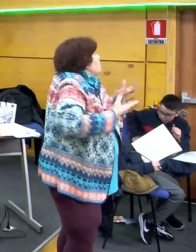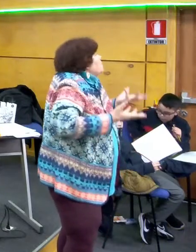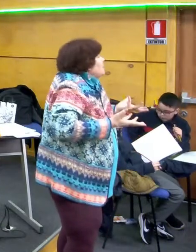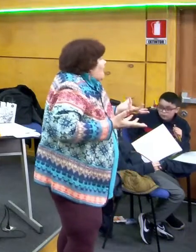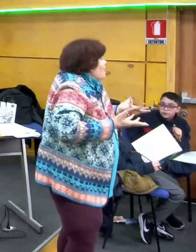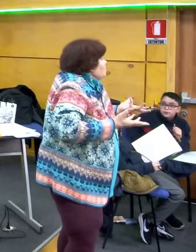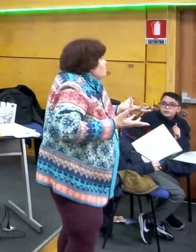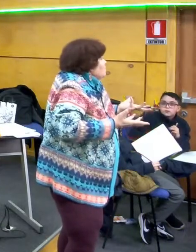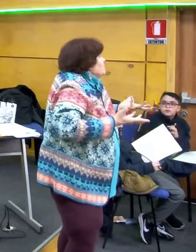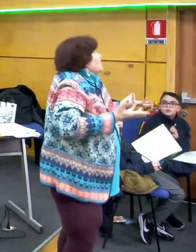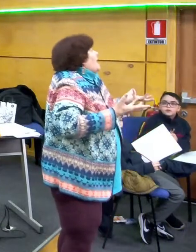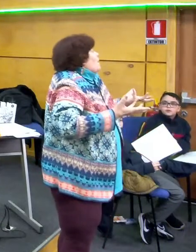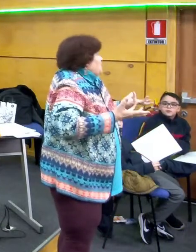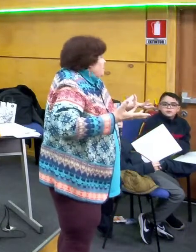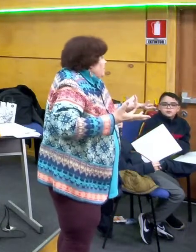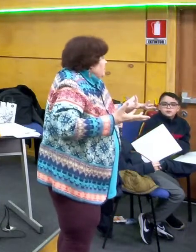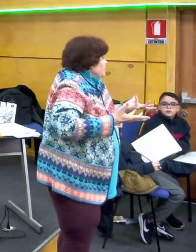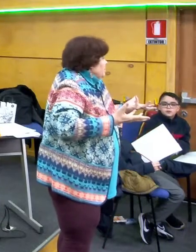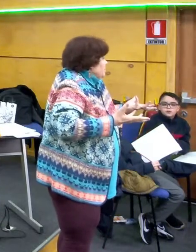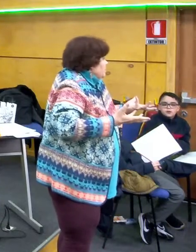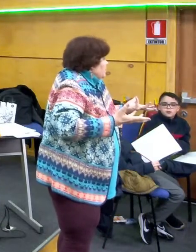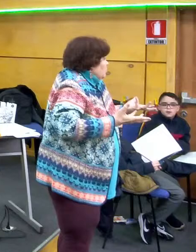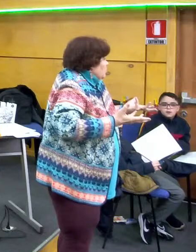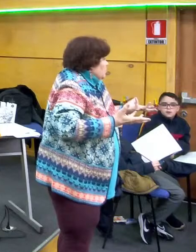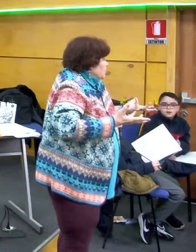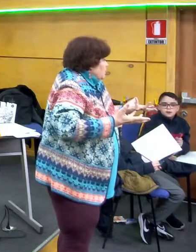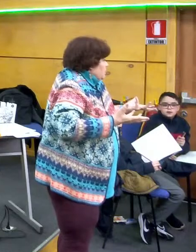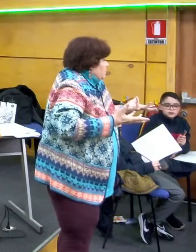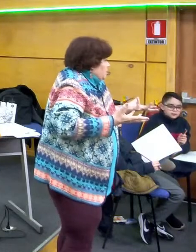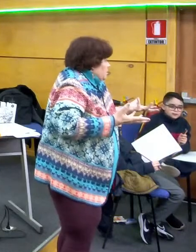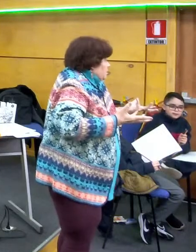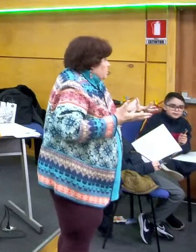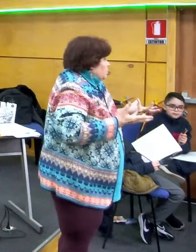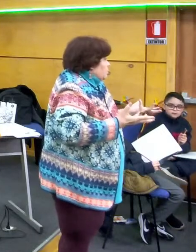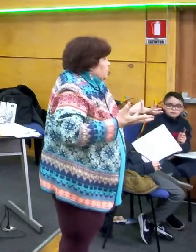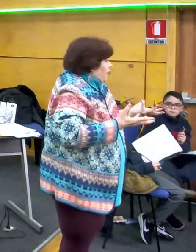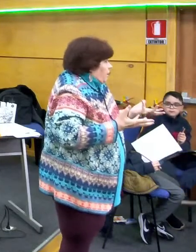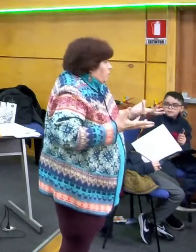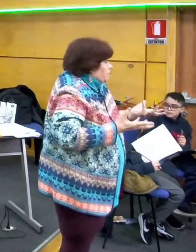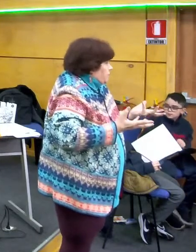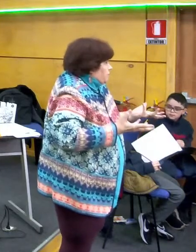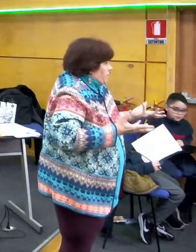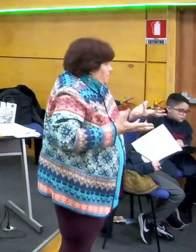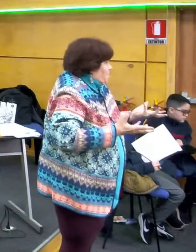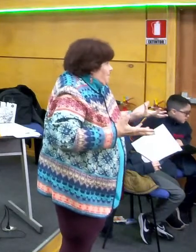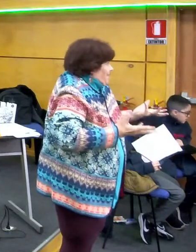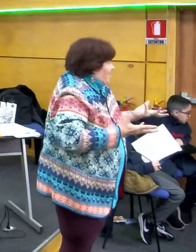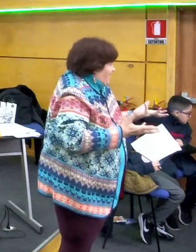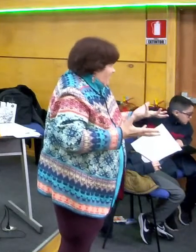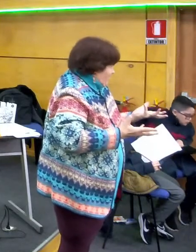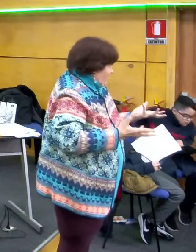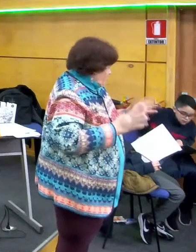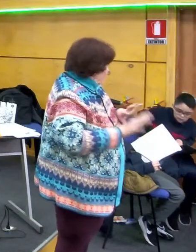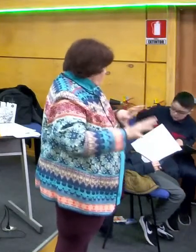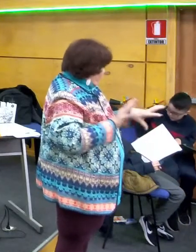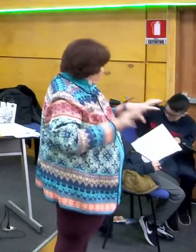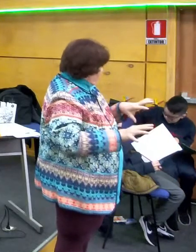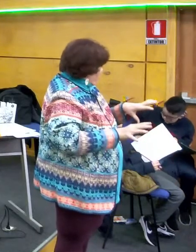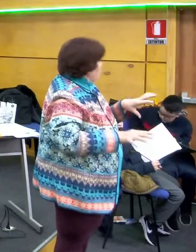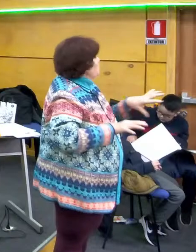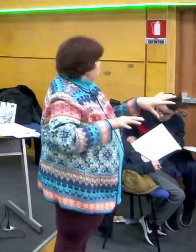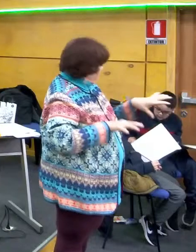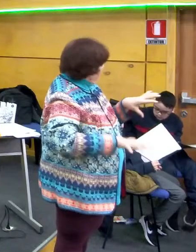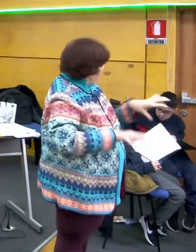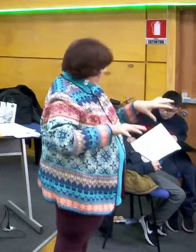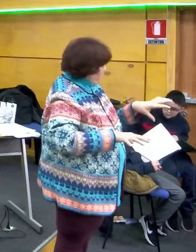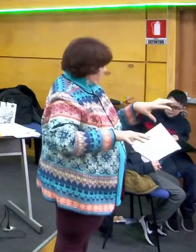did it make me laugh? Was it happy? Or was I kind of nervous for them up there? Yeah,